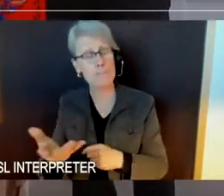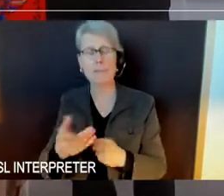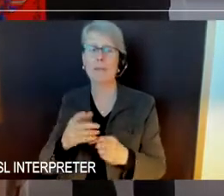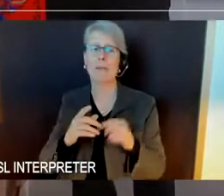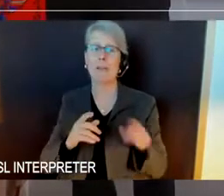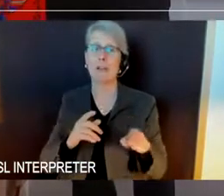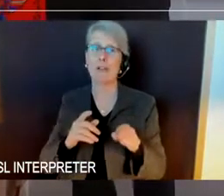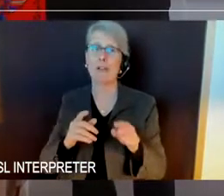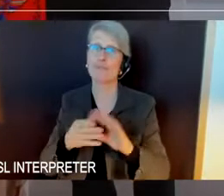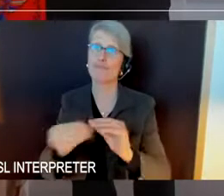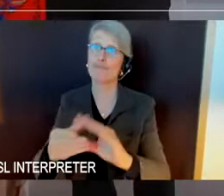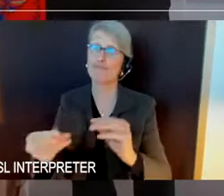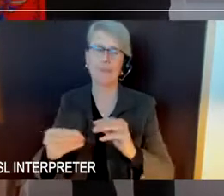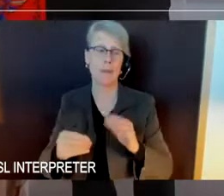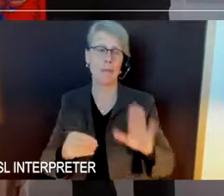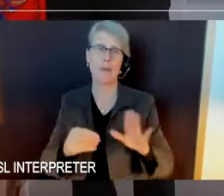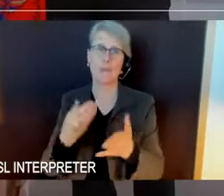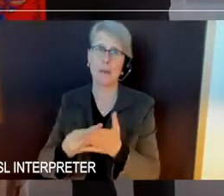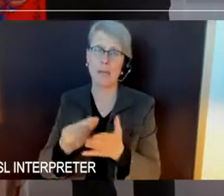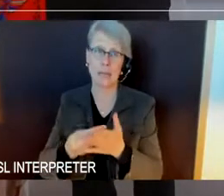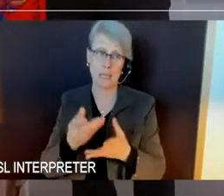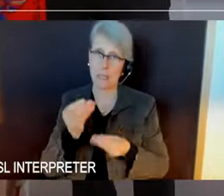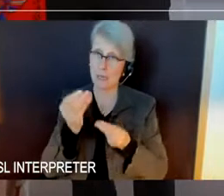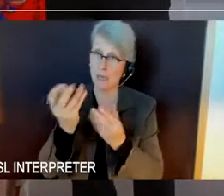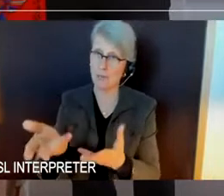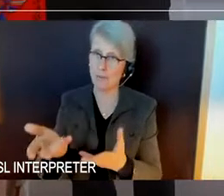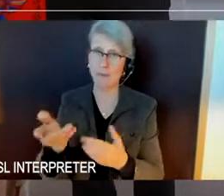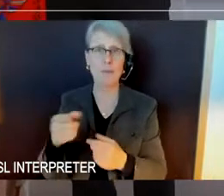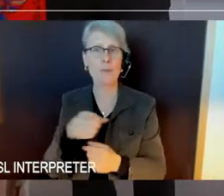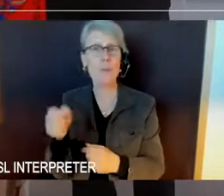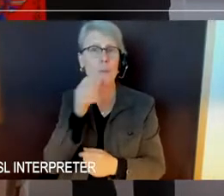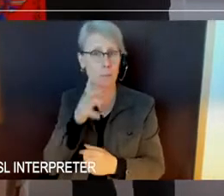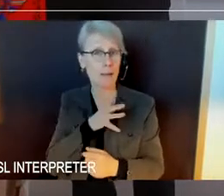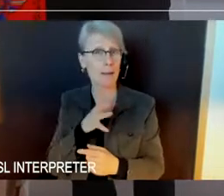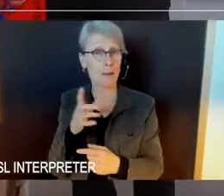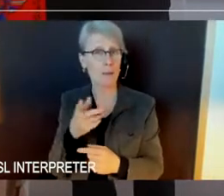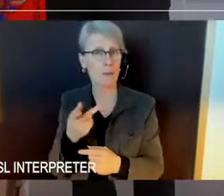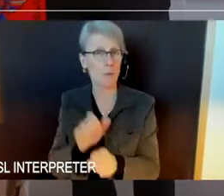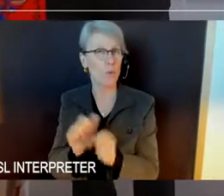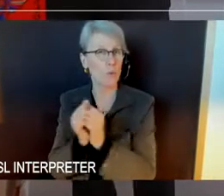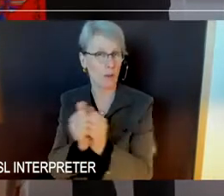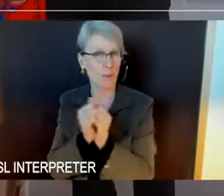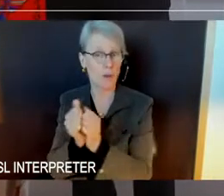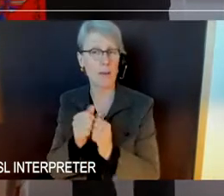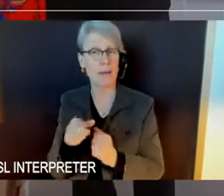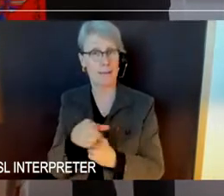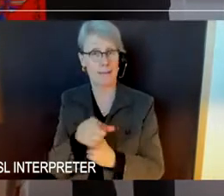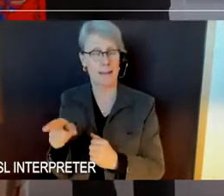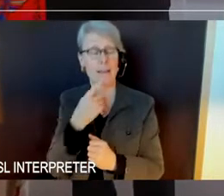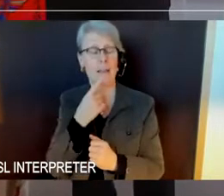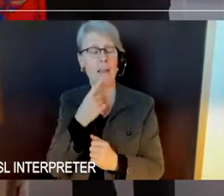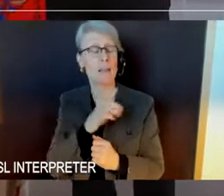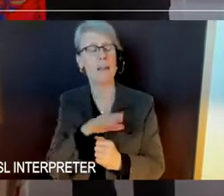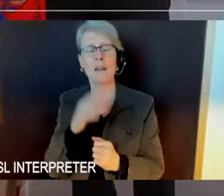scarcest commodity, their time, their voice, and their assets, these women who I worked with